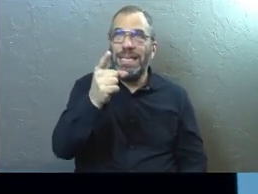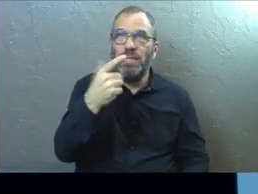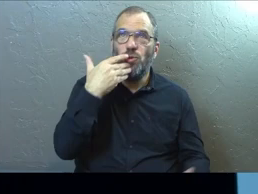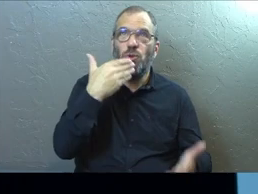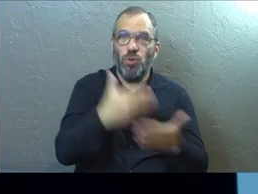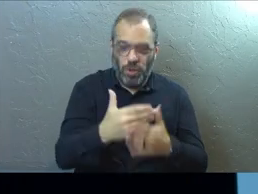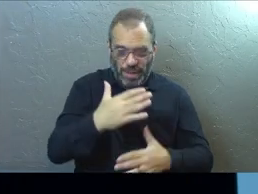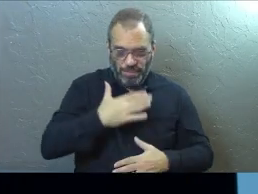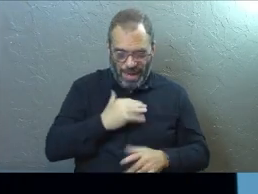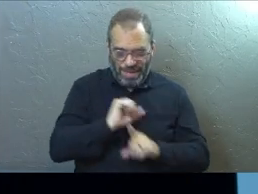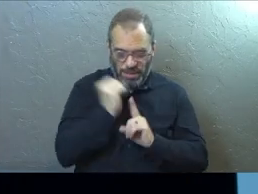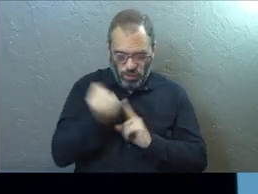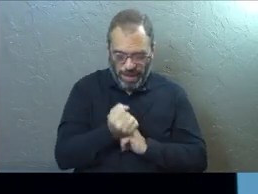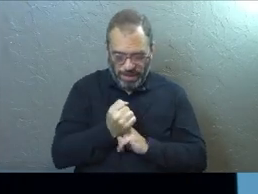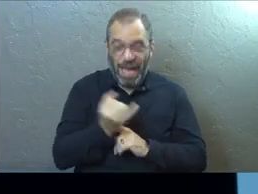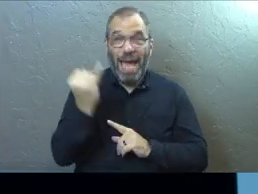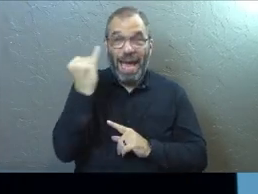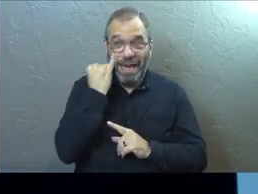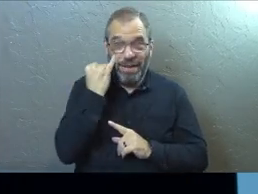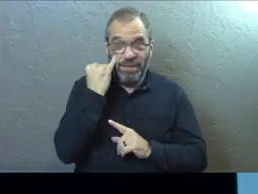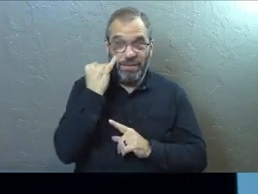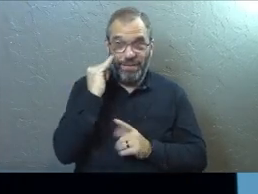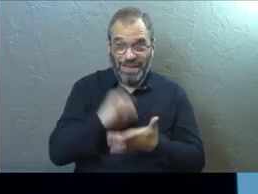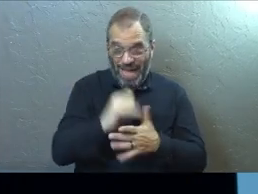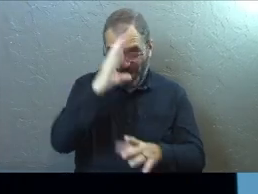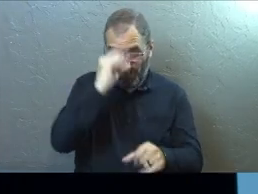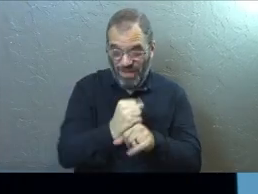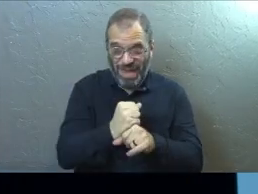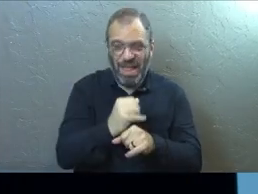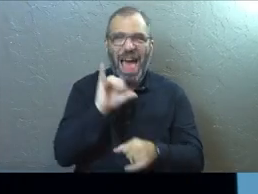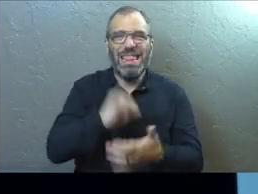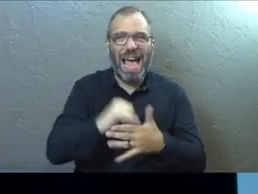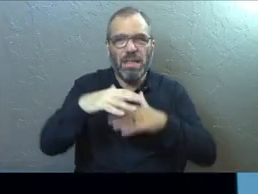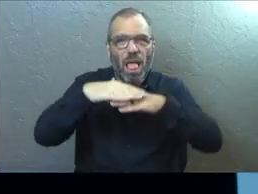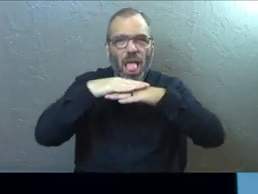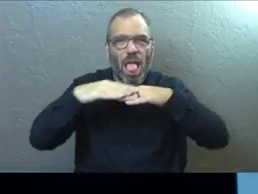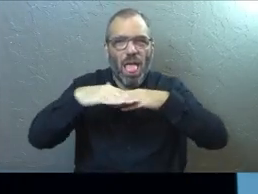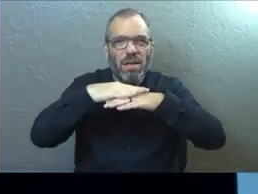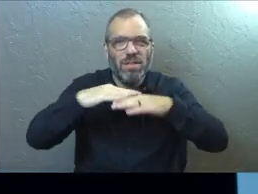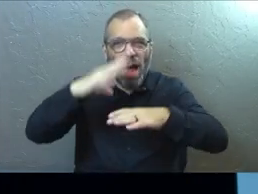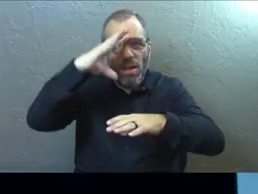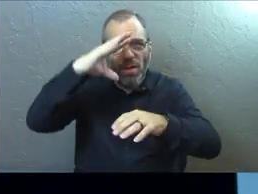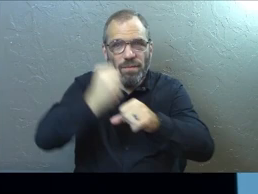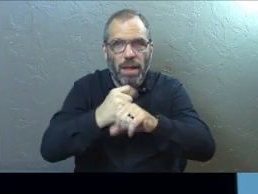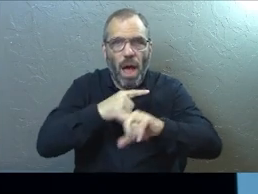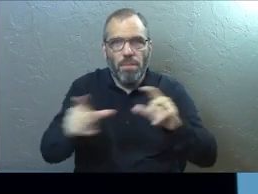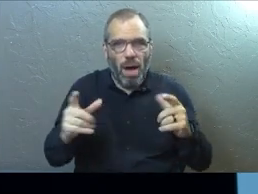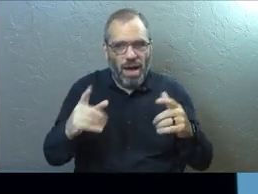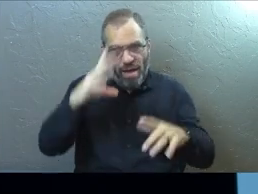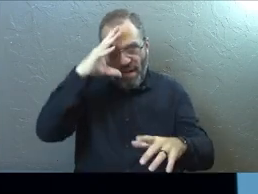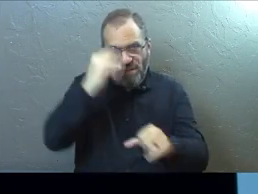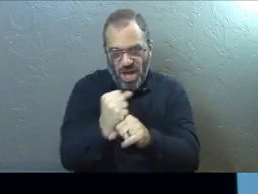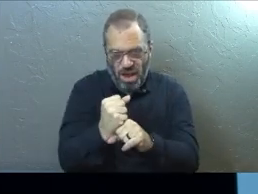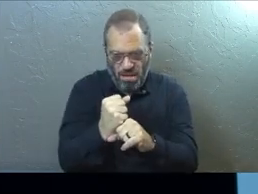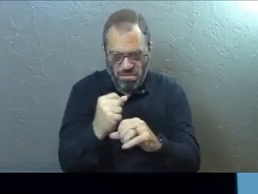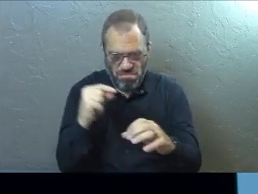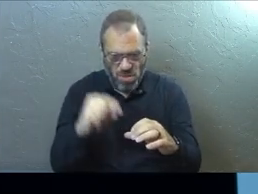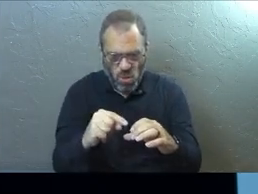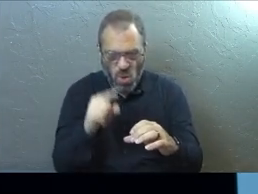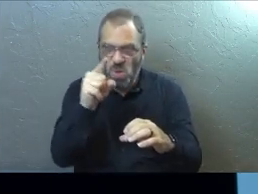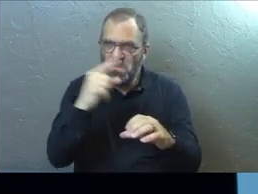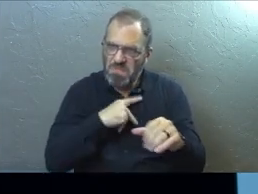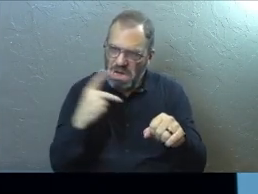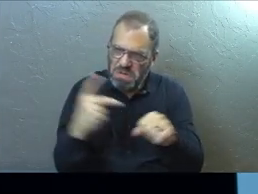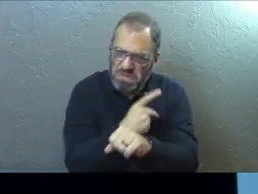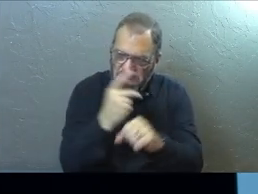only as good as my circumstances are. And if we live that kind of faith, it is shallow and it breaks. But if we can have the kind of faith that says, he's